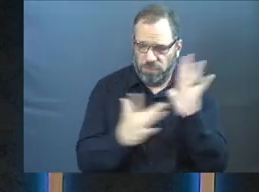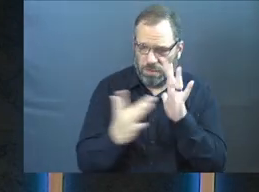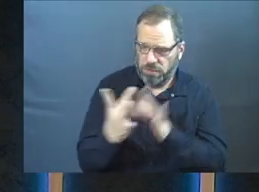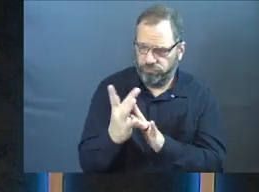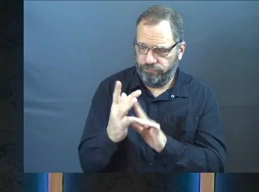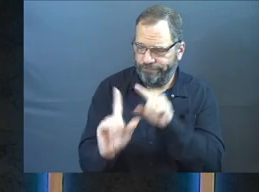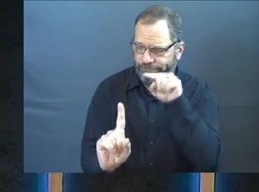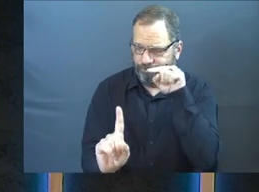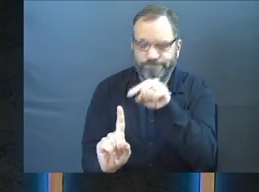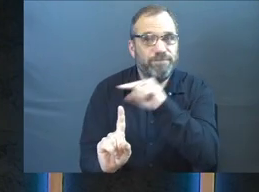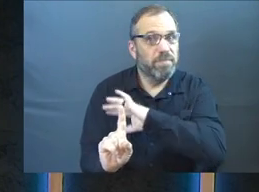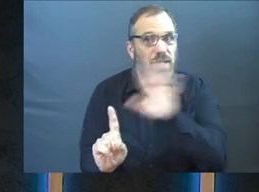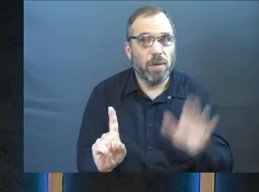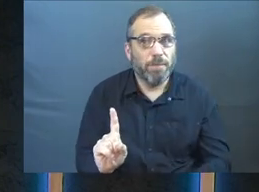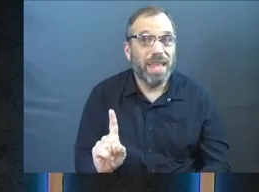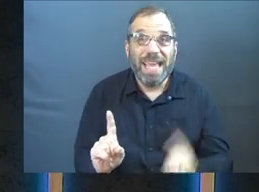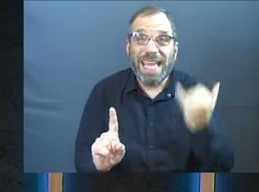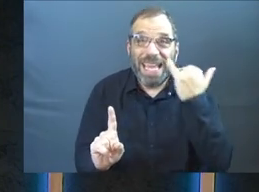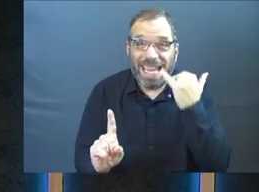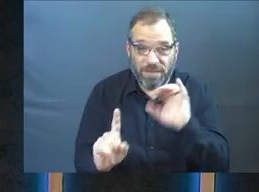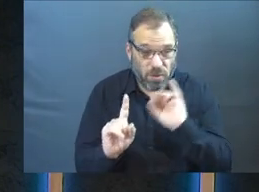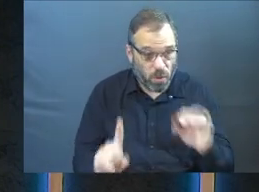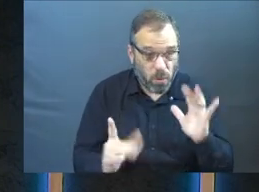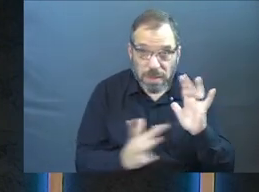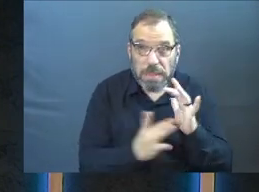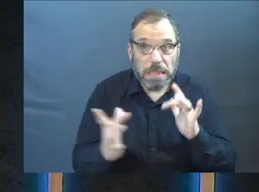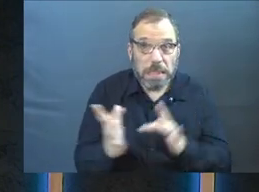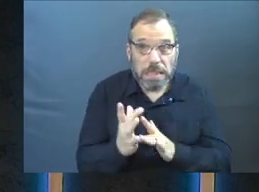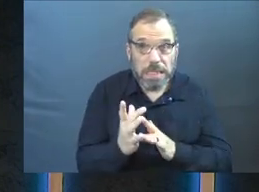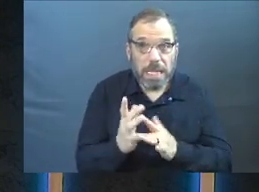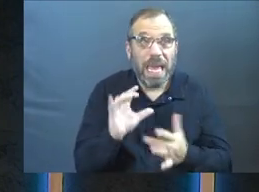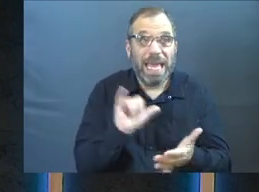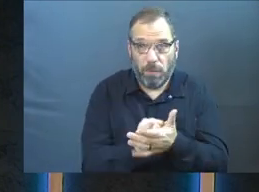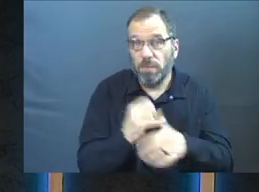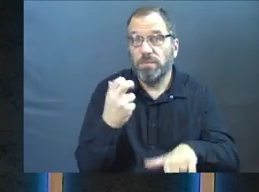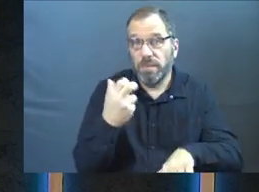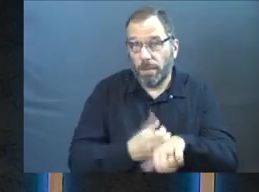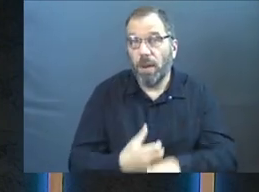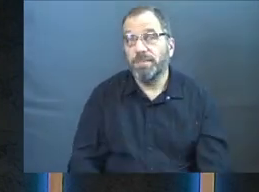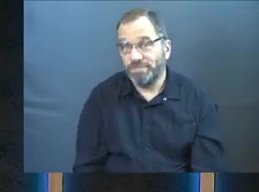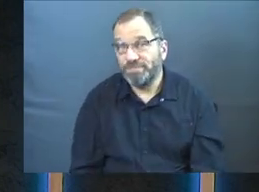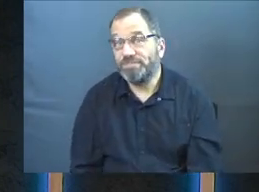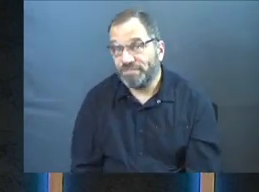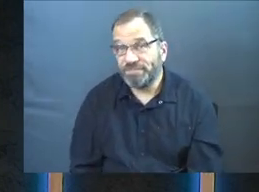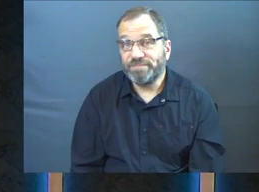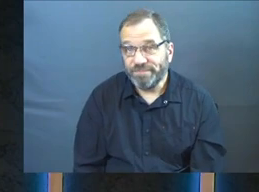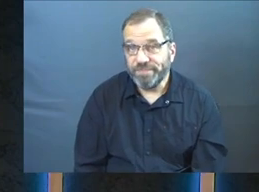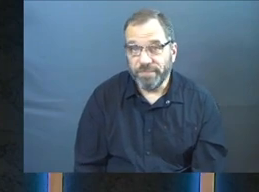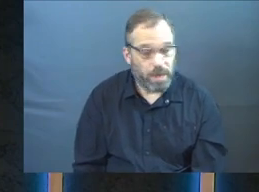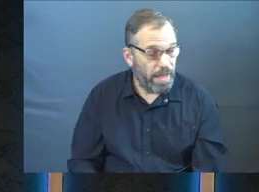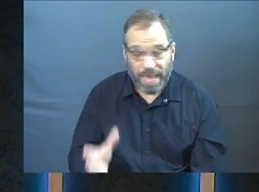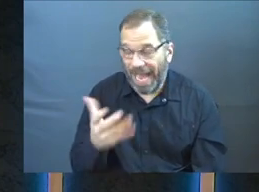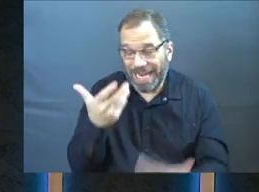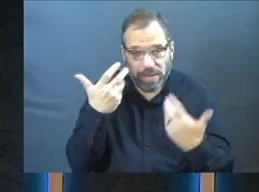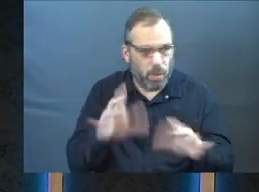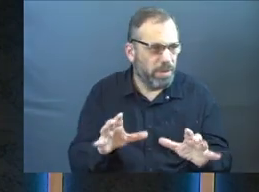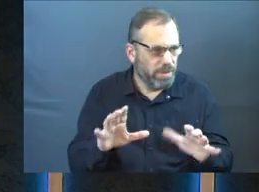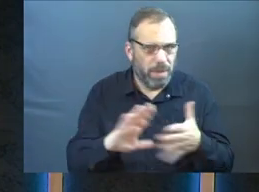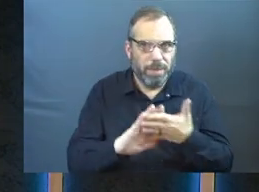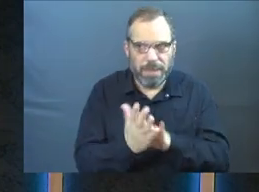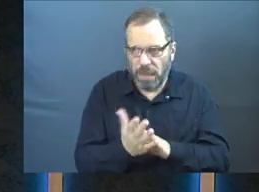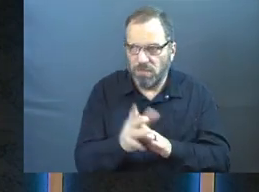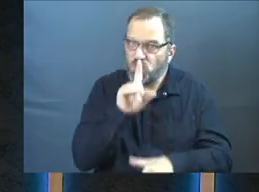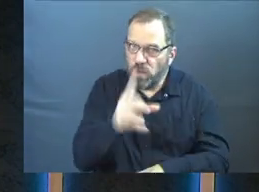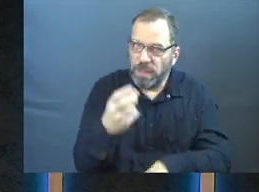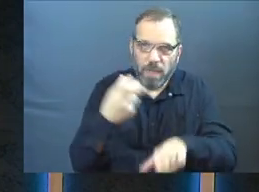Jesus. And if theirs isn't Jesus, it's going to be really hard. And I don't want it to be